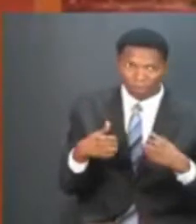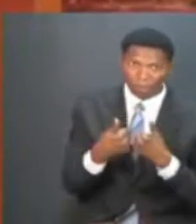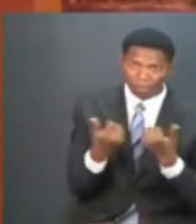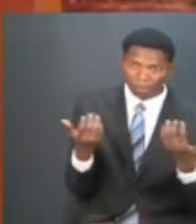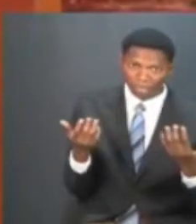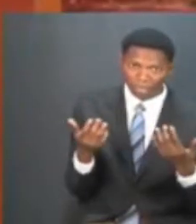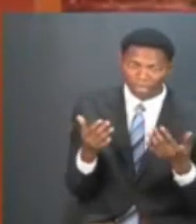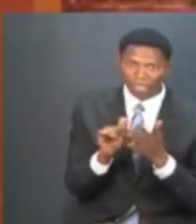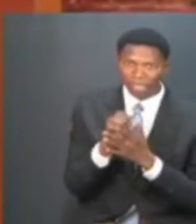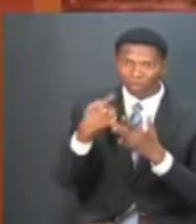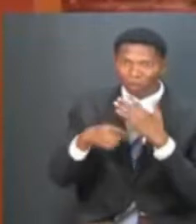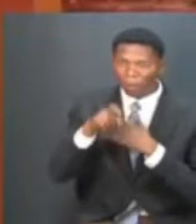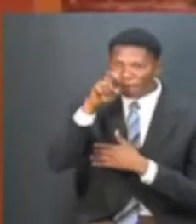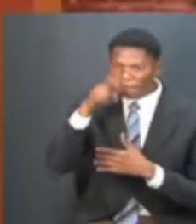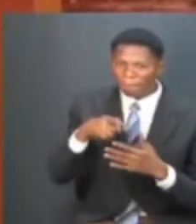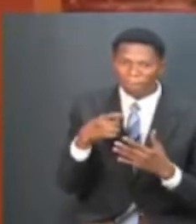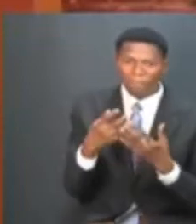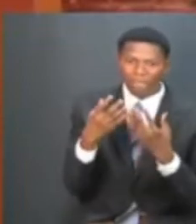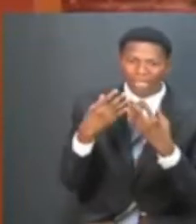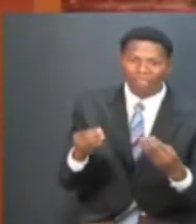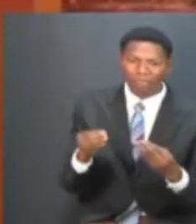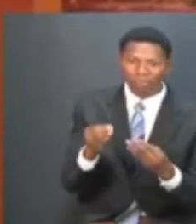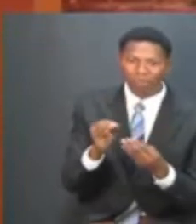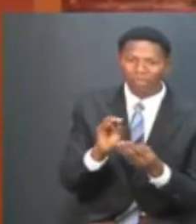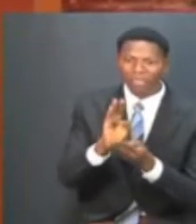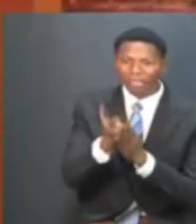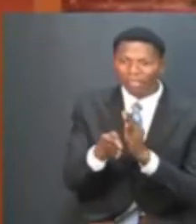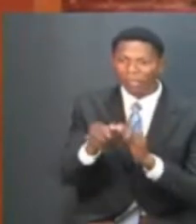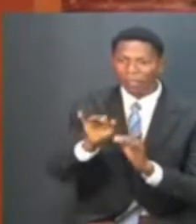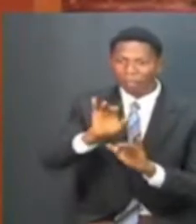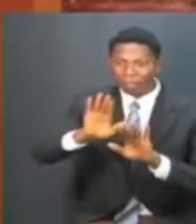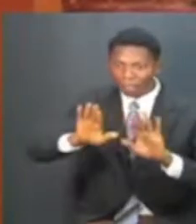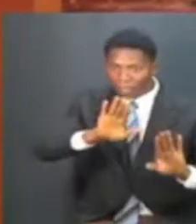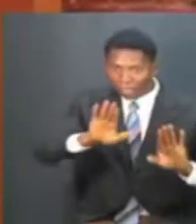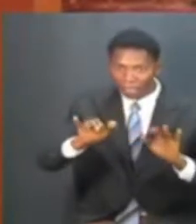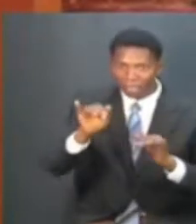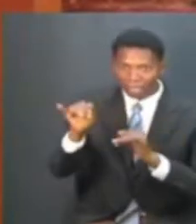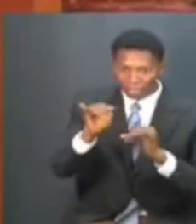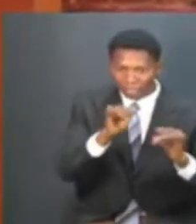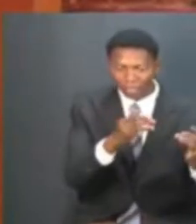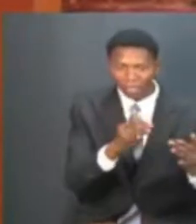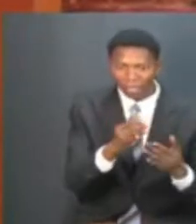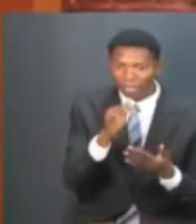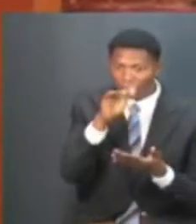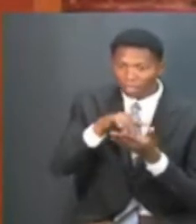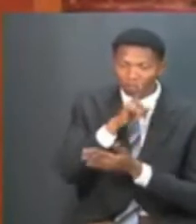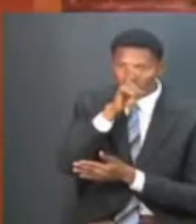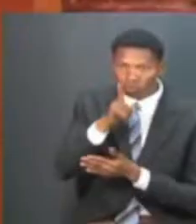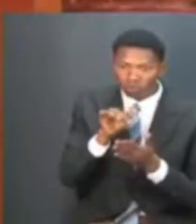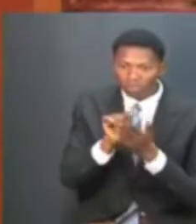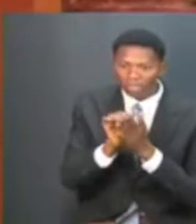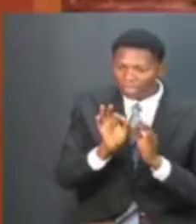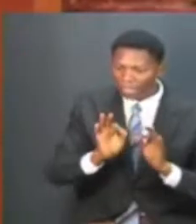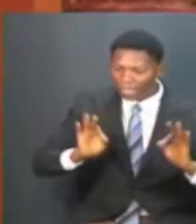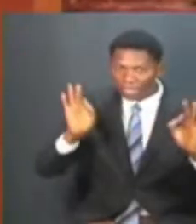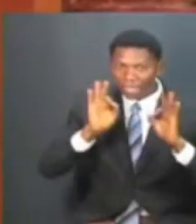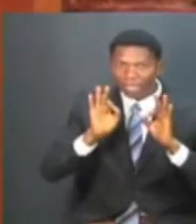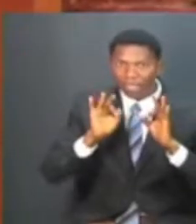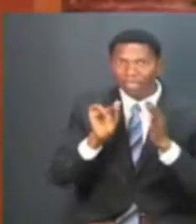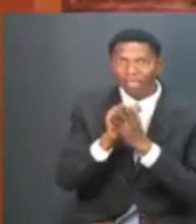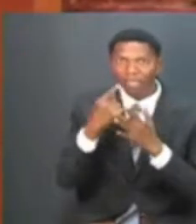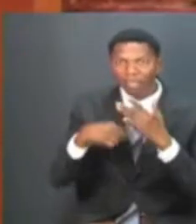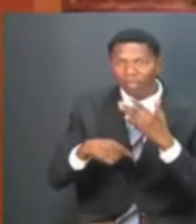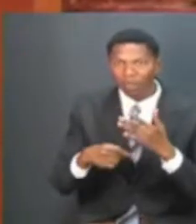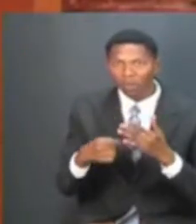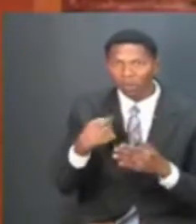that has to be addressed by everybody. It is also true that it is important that